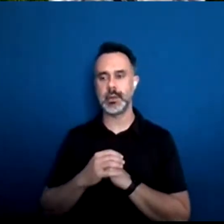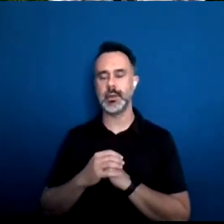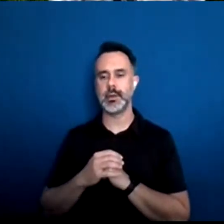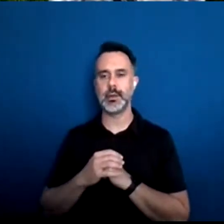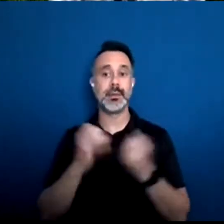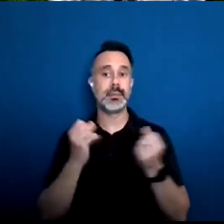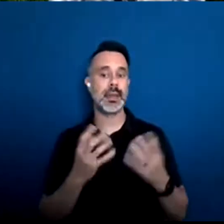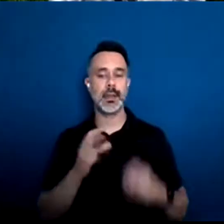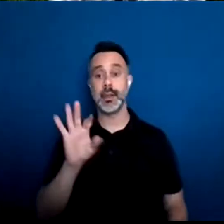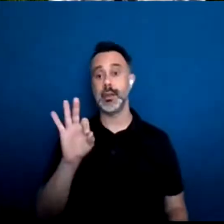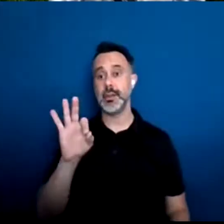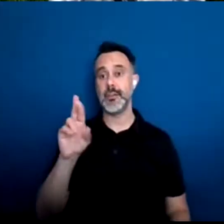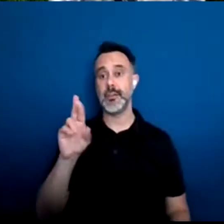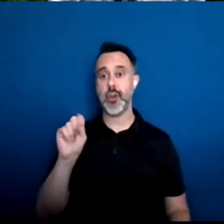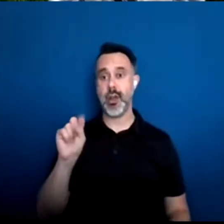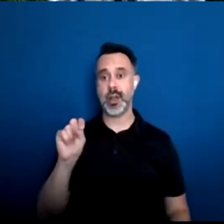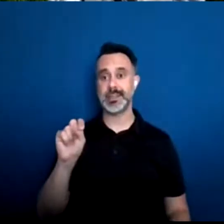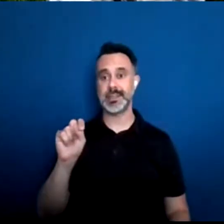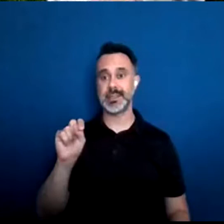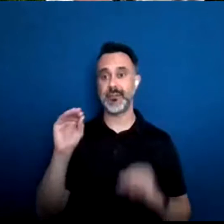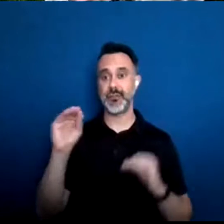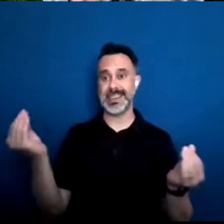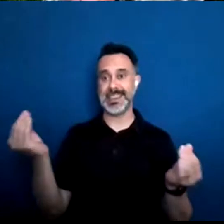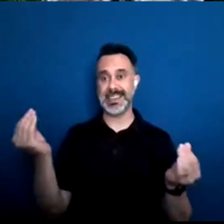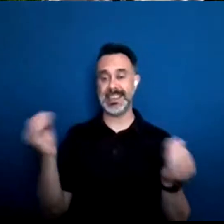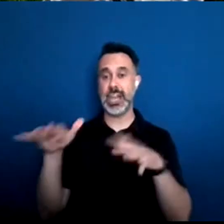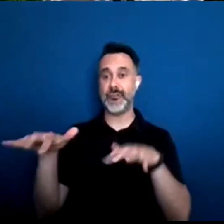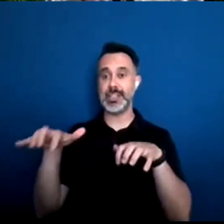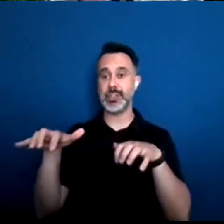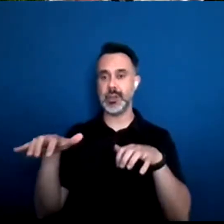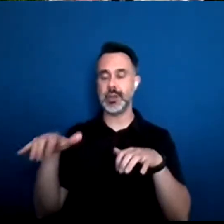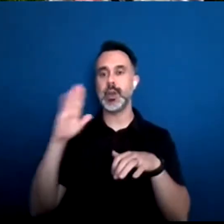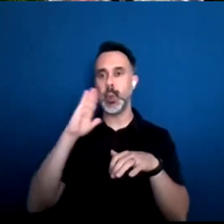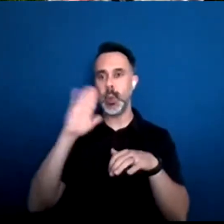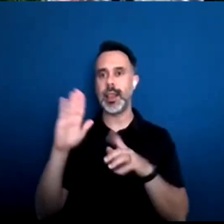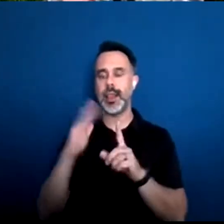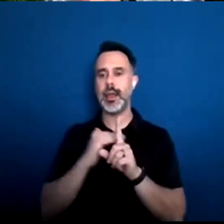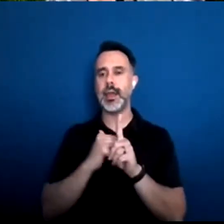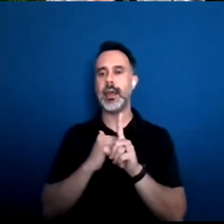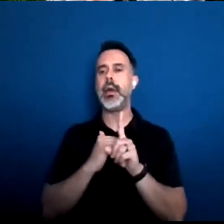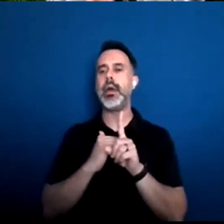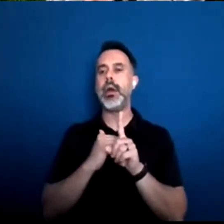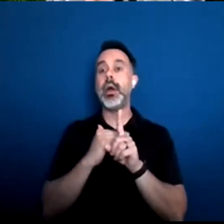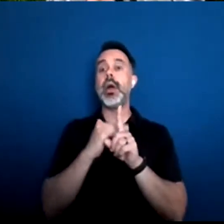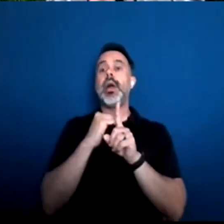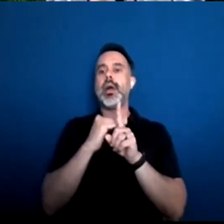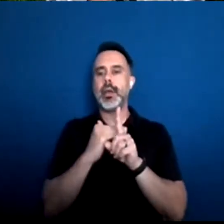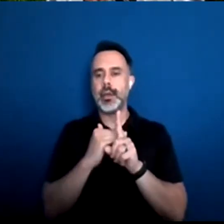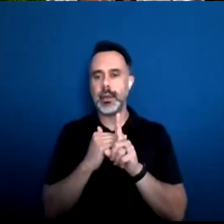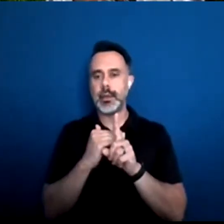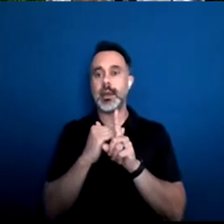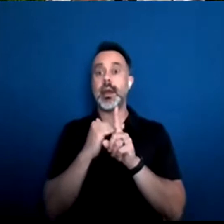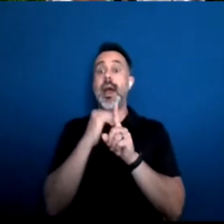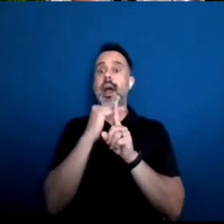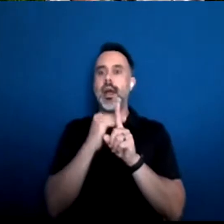frost-free freezers, they warm up transiently. That's how it stays